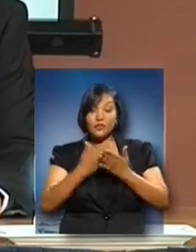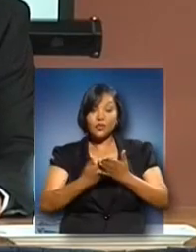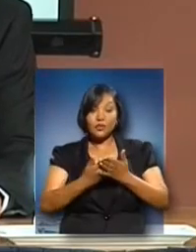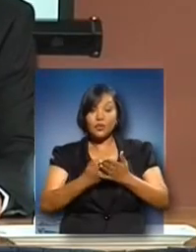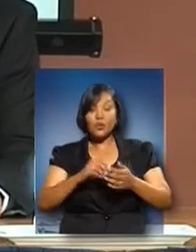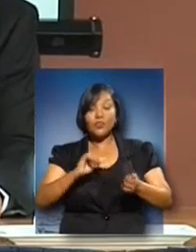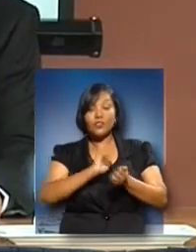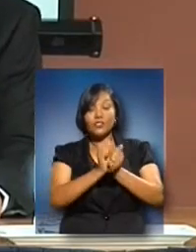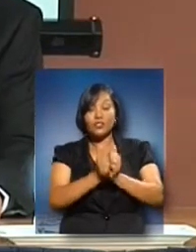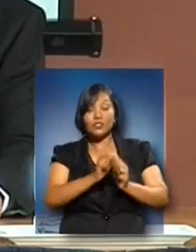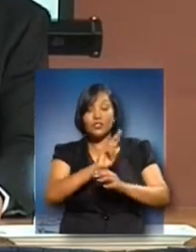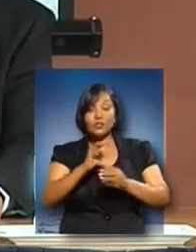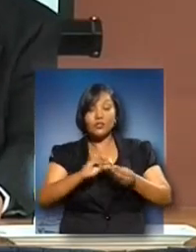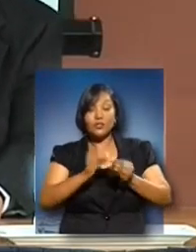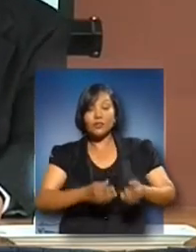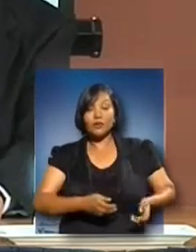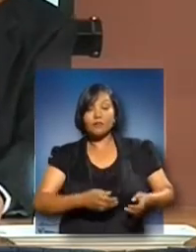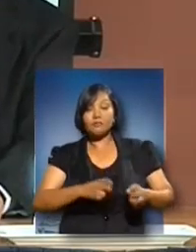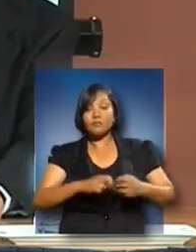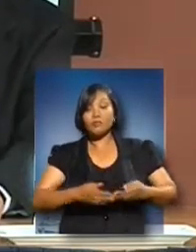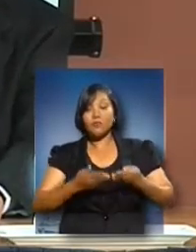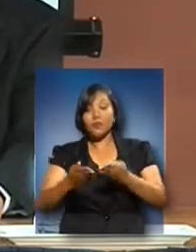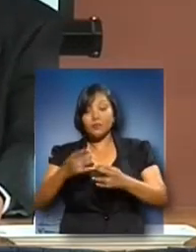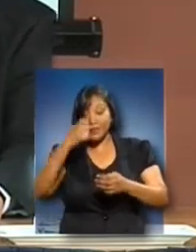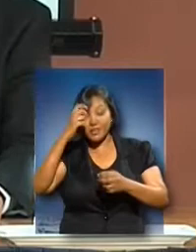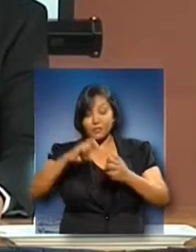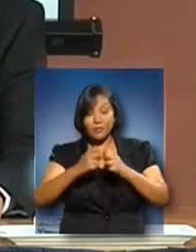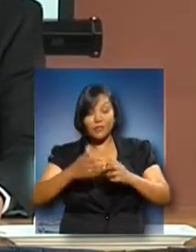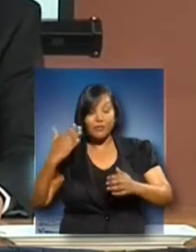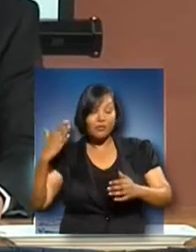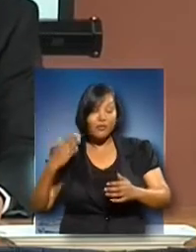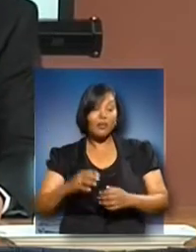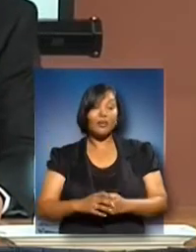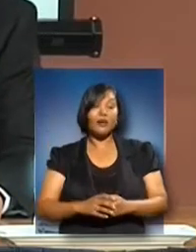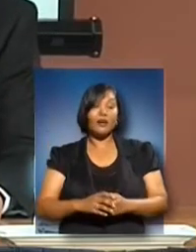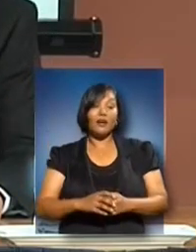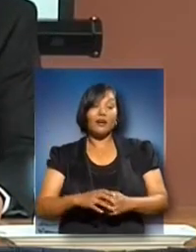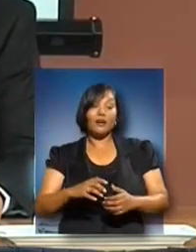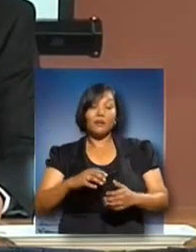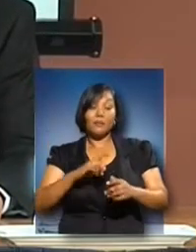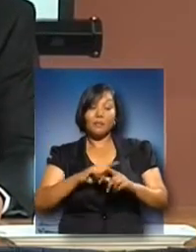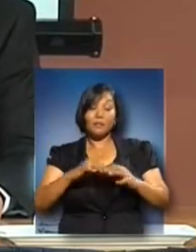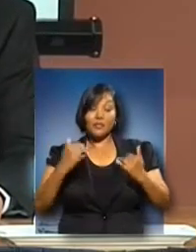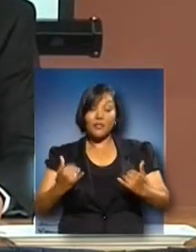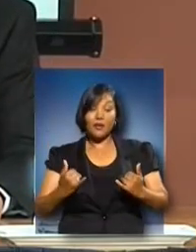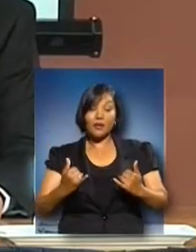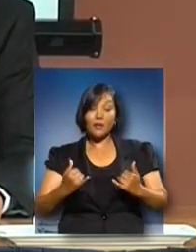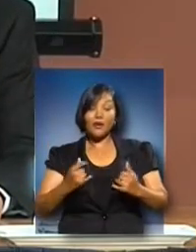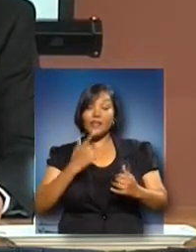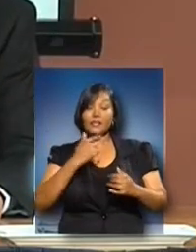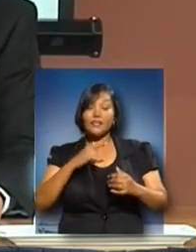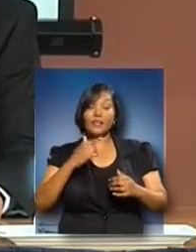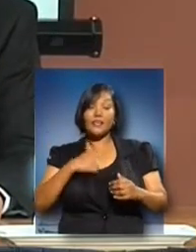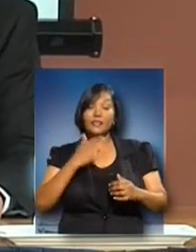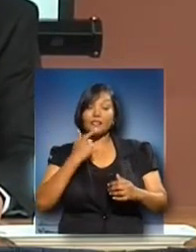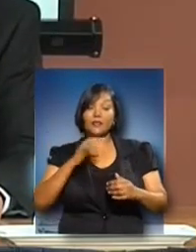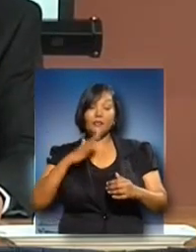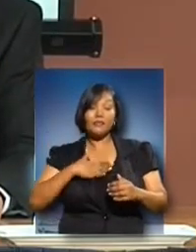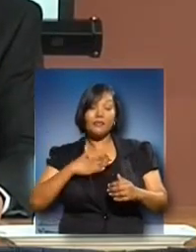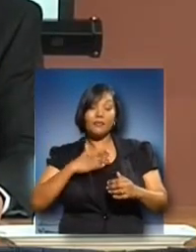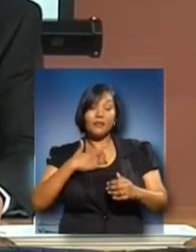ported the line because problem, okay, and say, now,